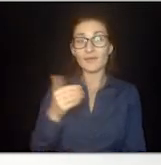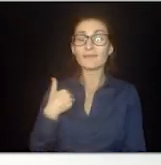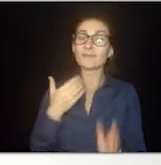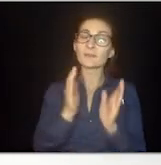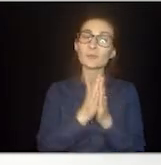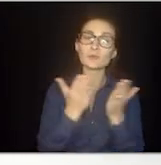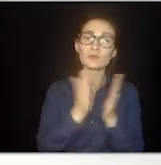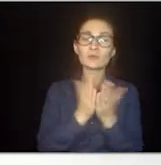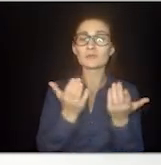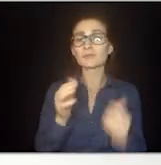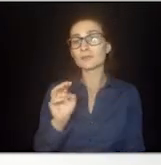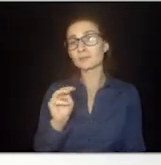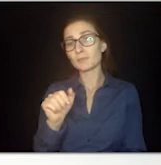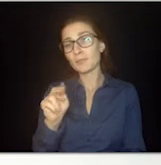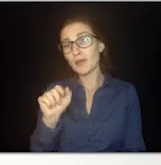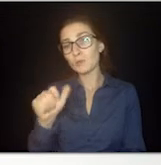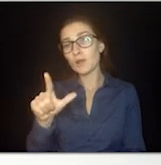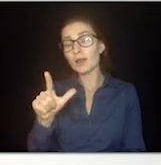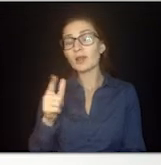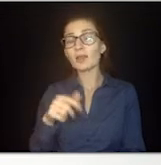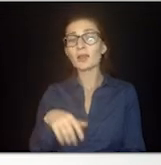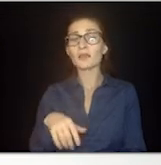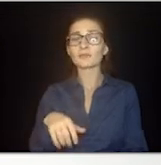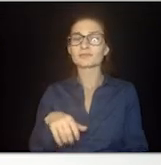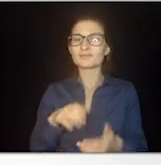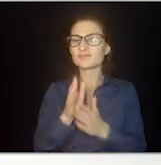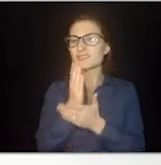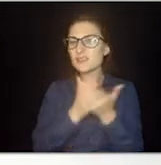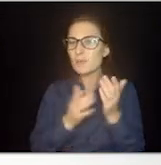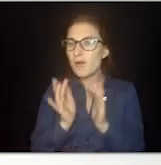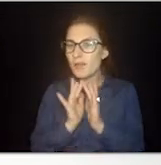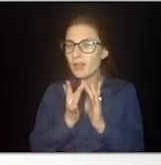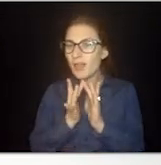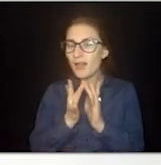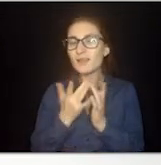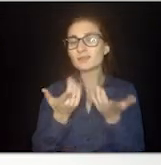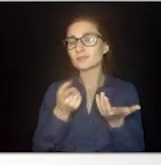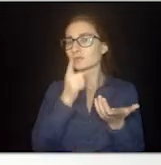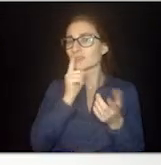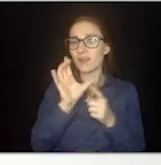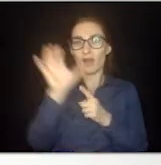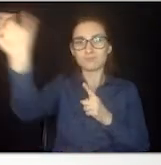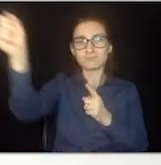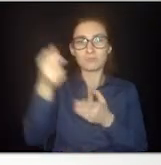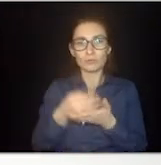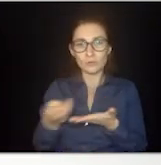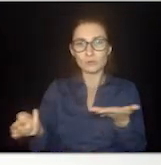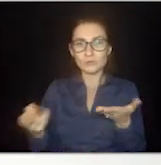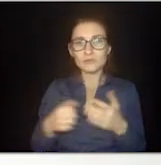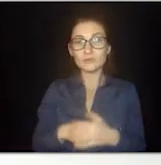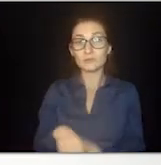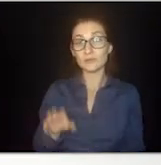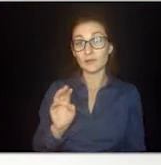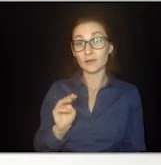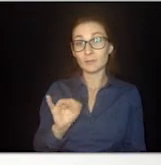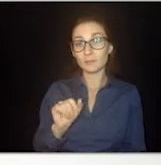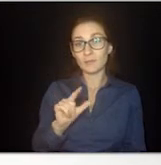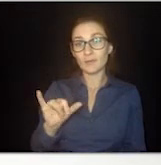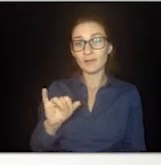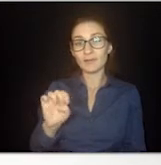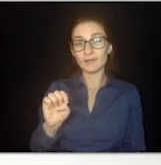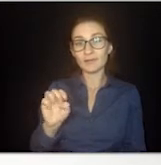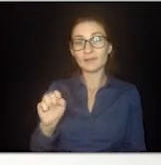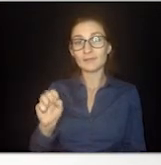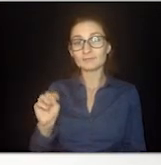books, there's manuals, you can get some of this stuff online, and it is a fabulous resource. So think about that.